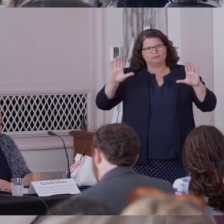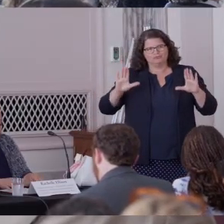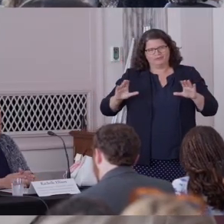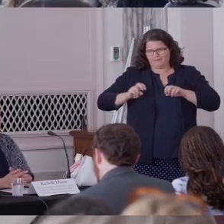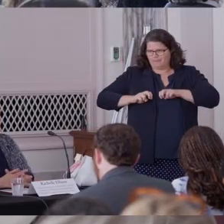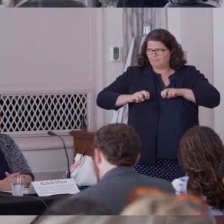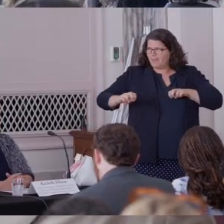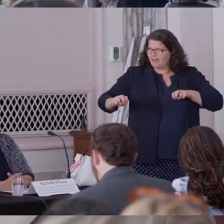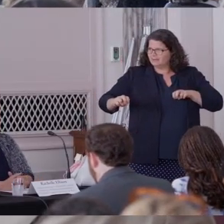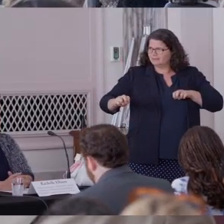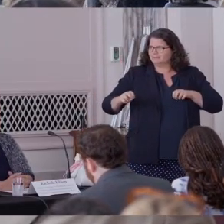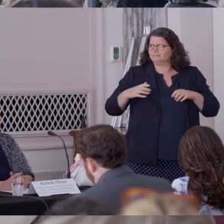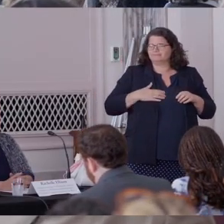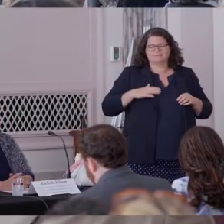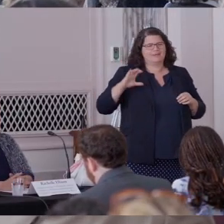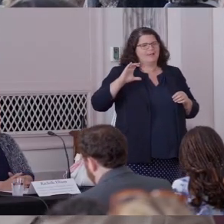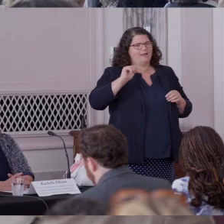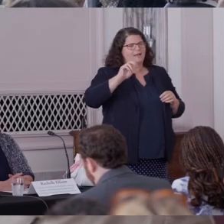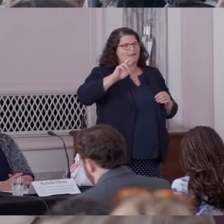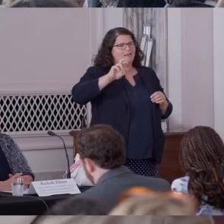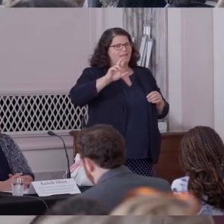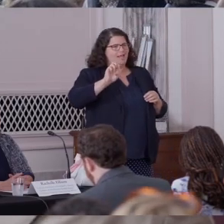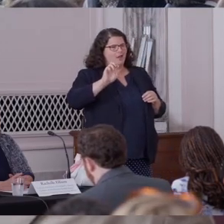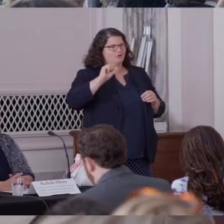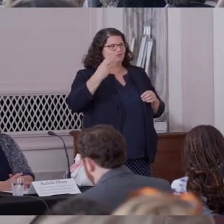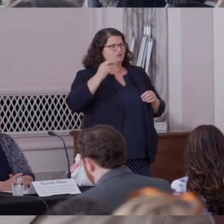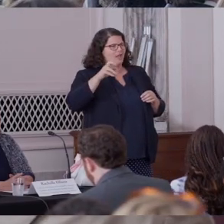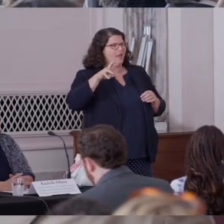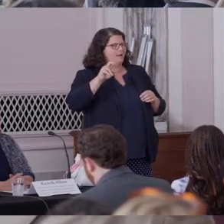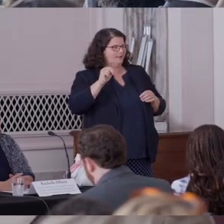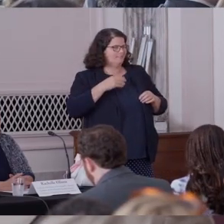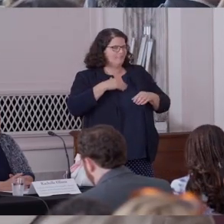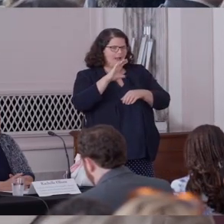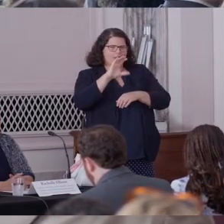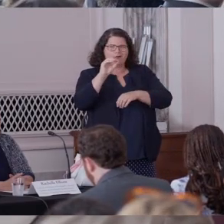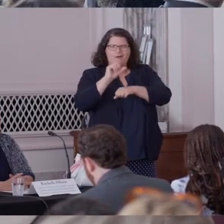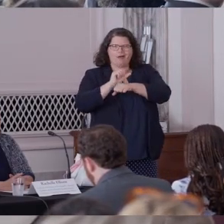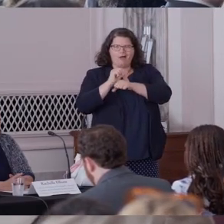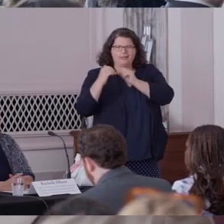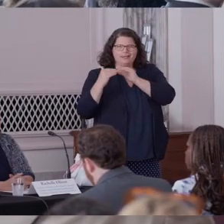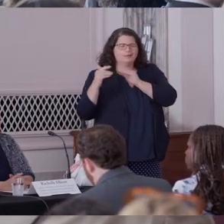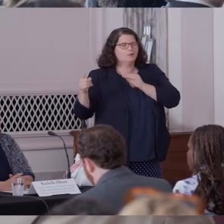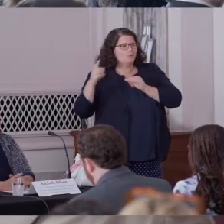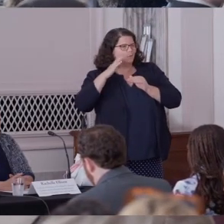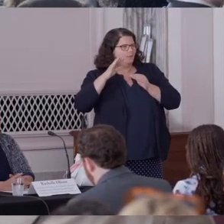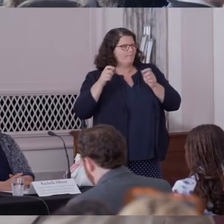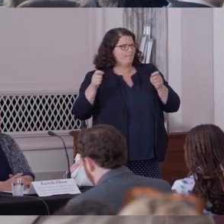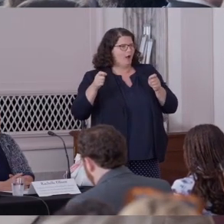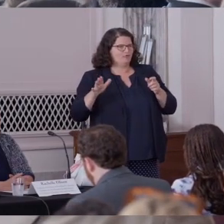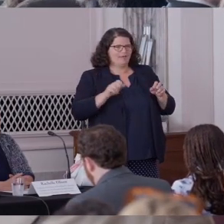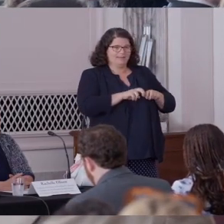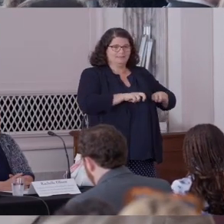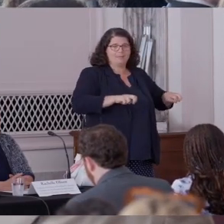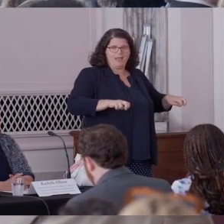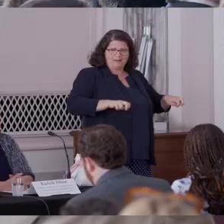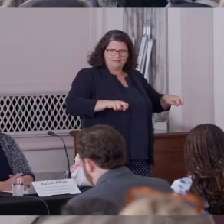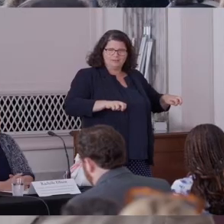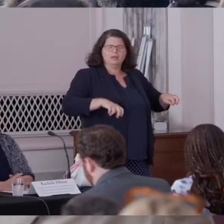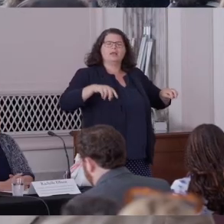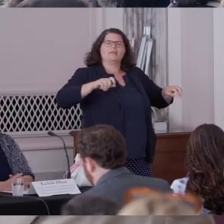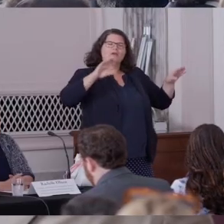my colleague, Claire Shannon, that will cover the importance of housing to making community integration